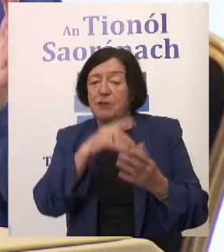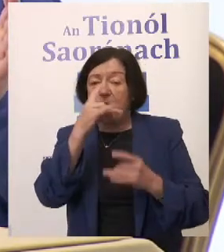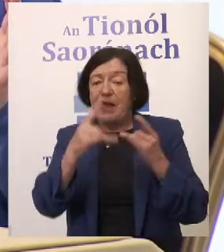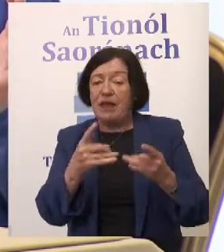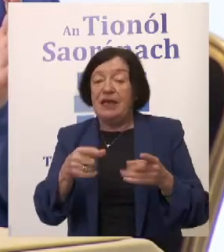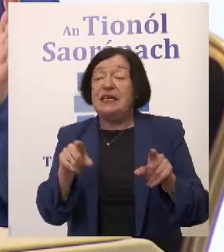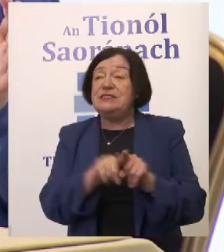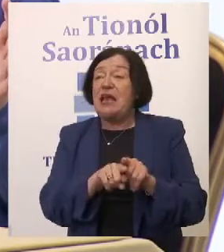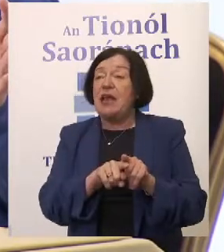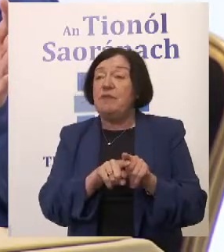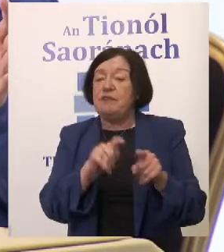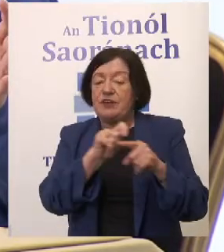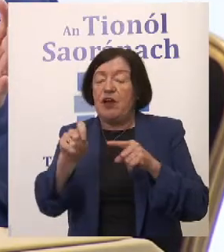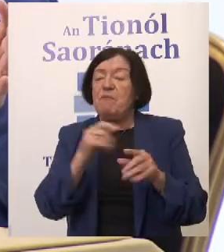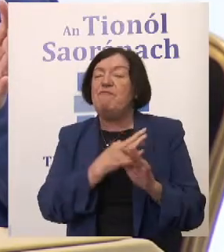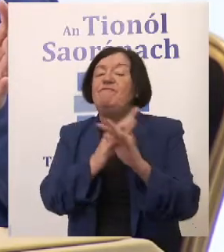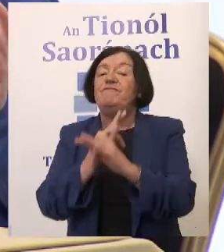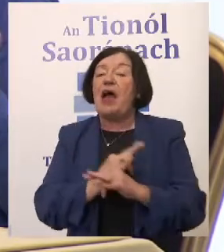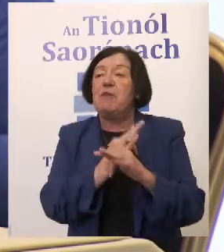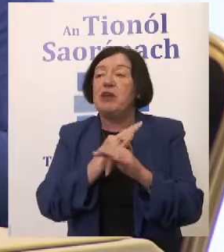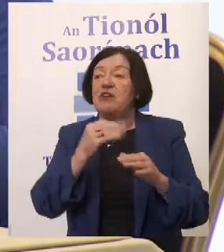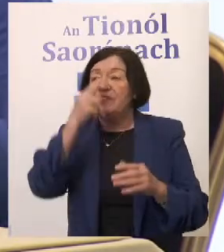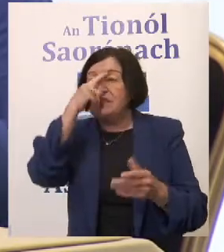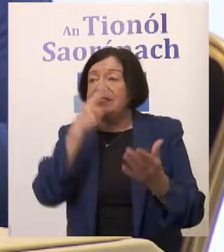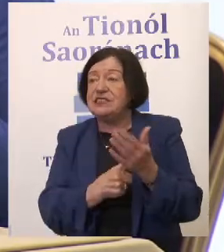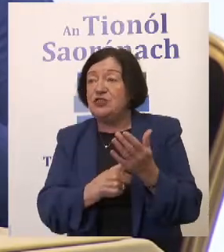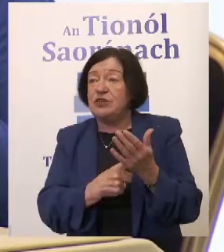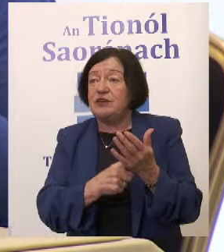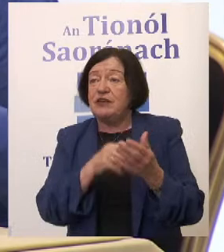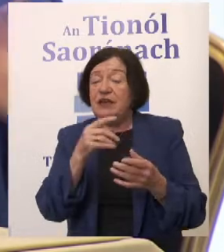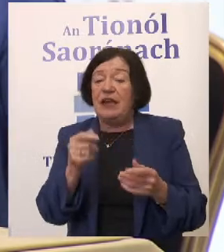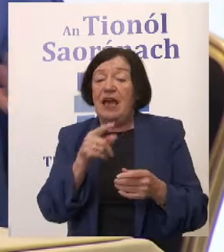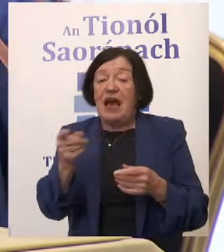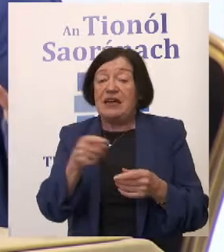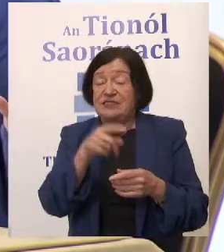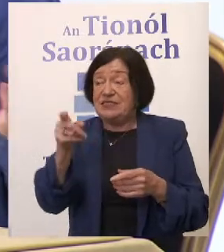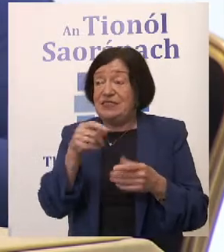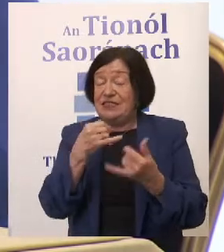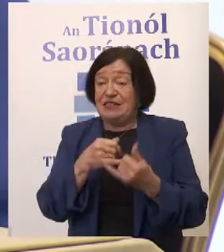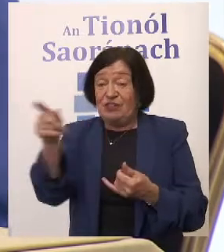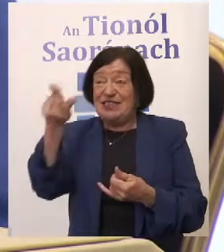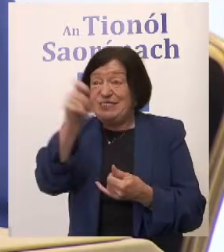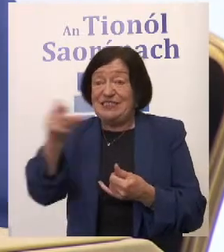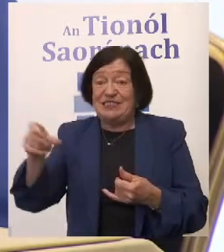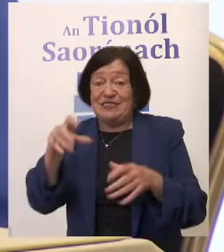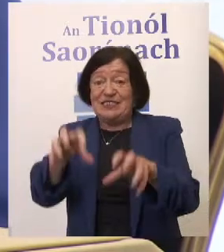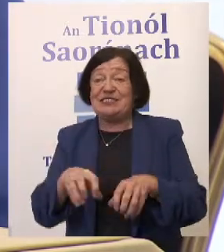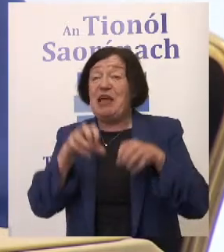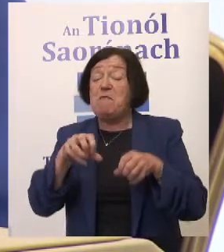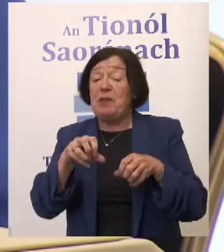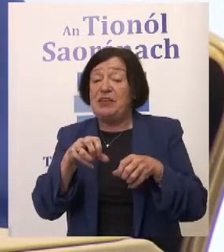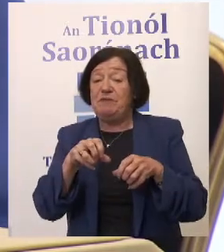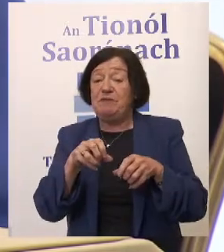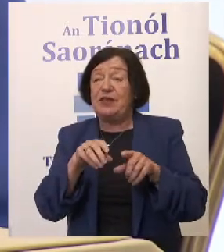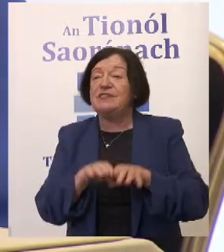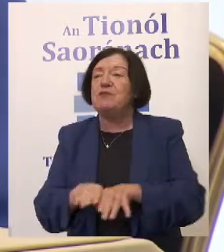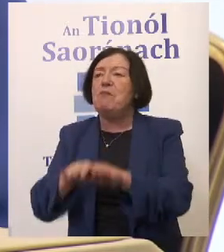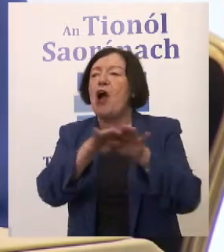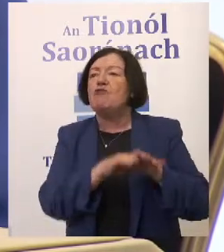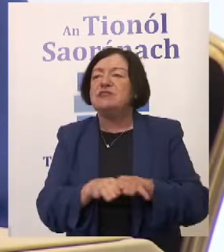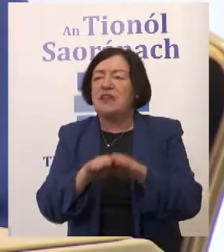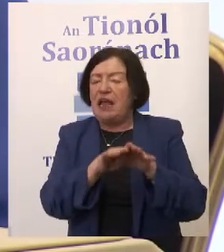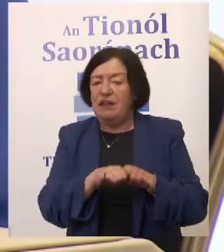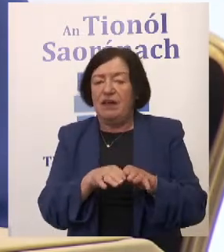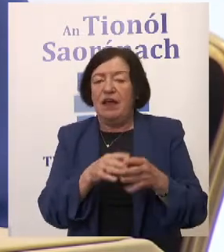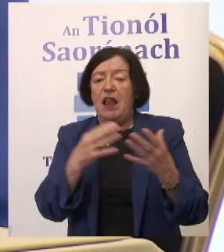kind of family of decision-making as citizens' assembly. So it's a kind of a tool of deliberative democracy. And quite a